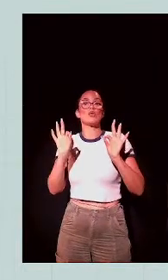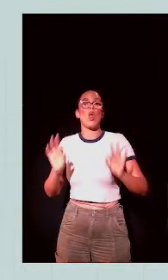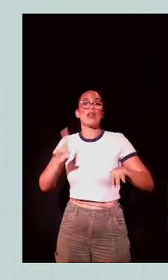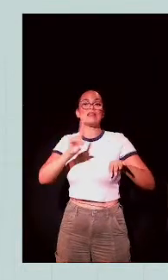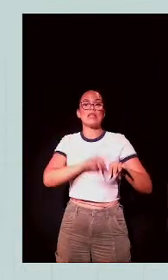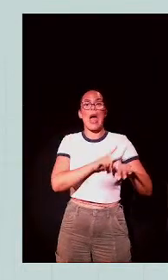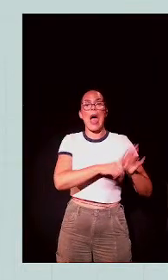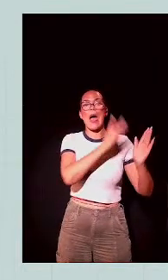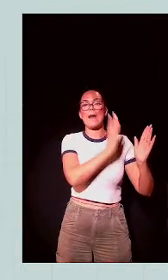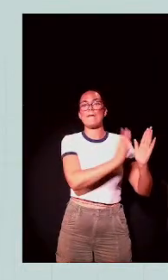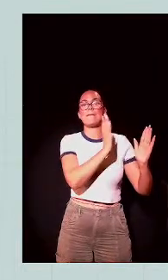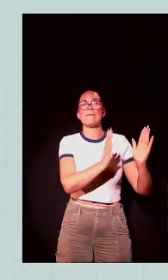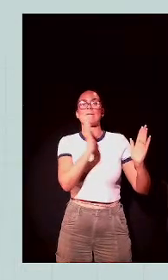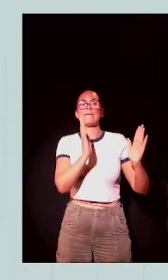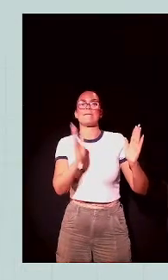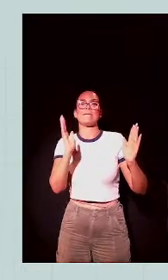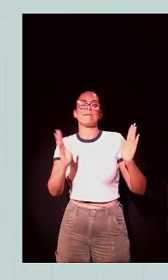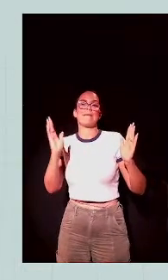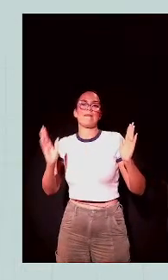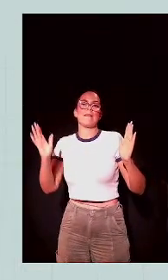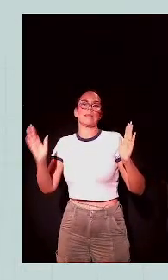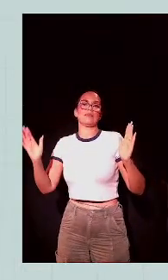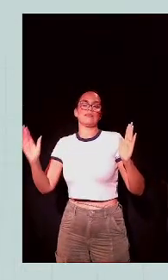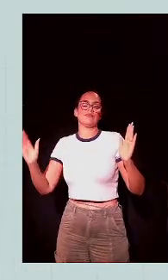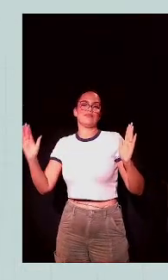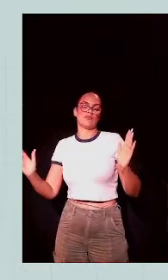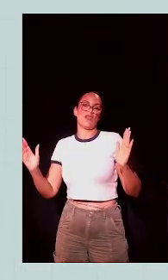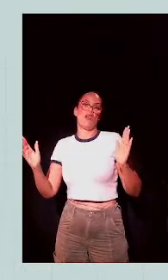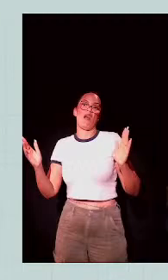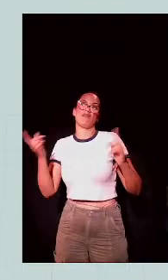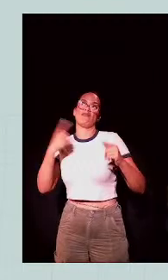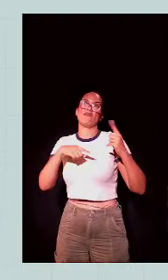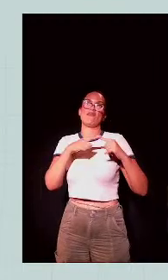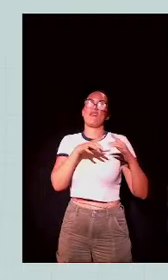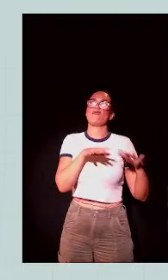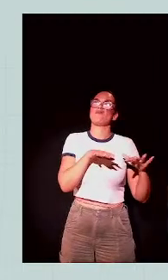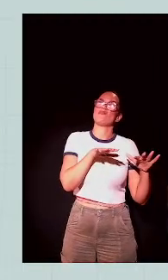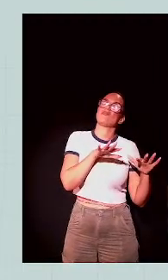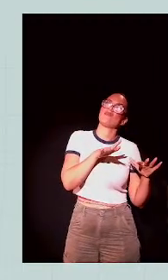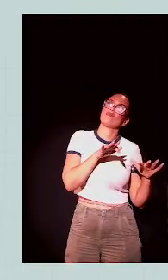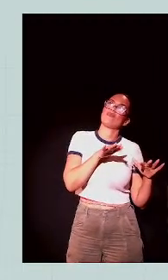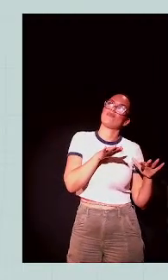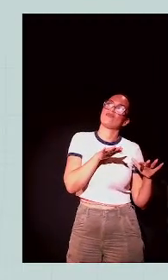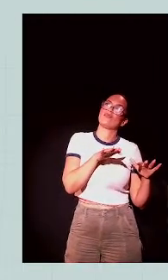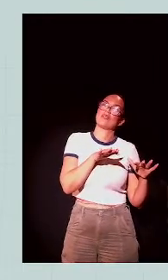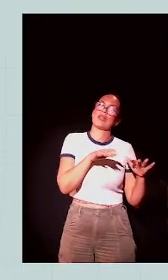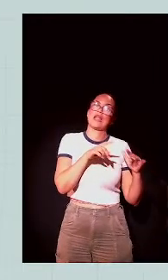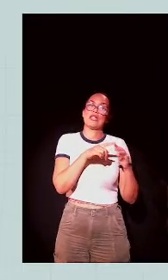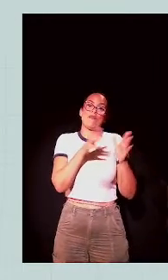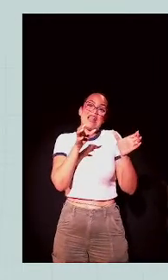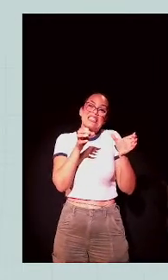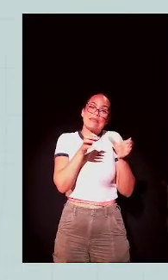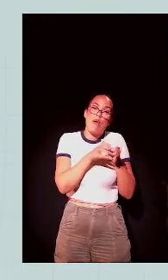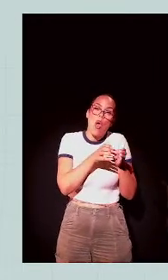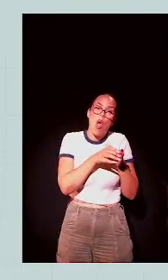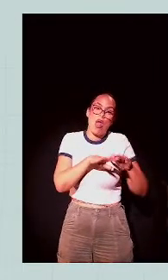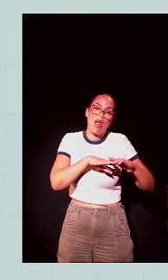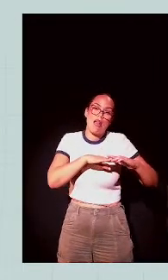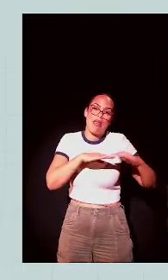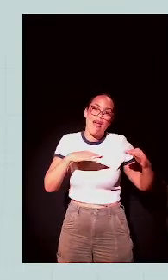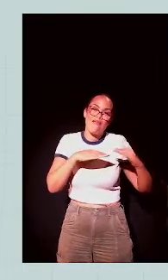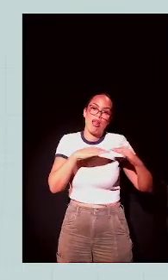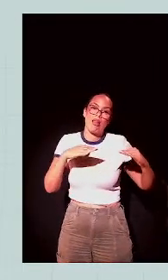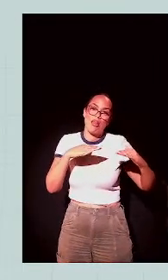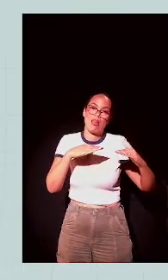that's been proposed by Curtis Rhodes. So from the level of the near infinitely small up through the level